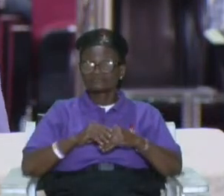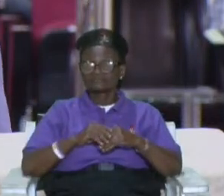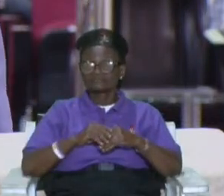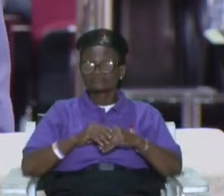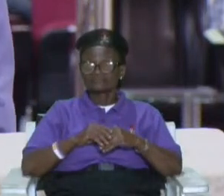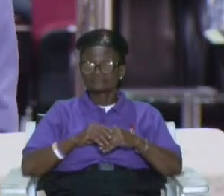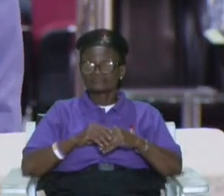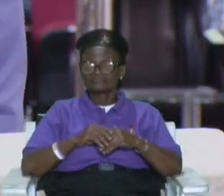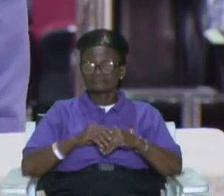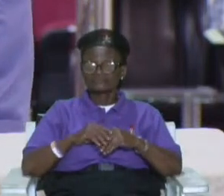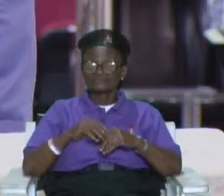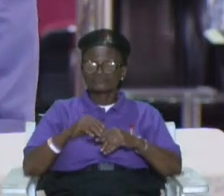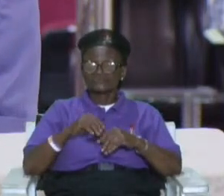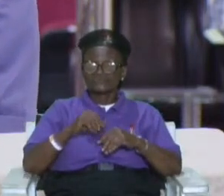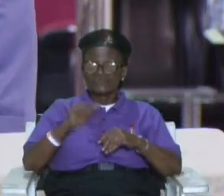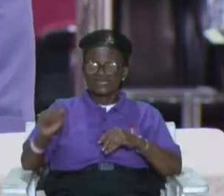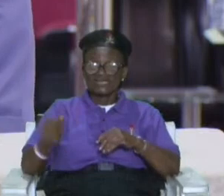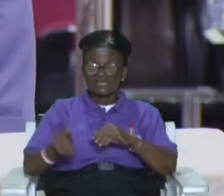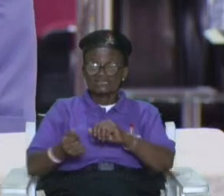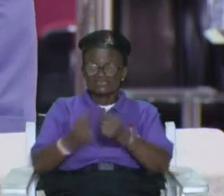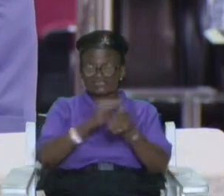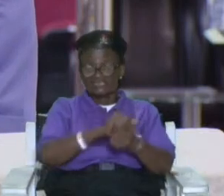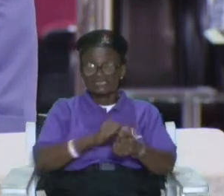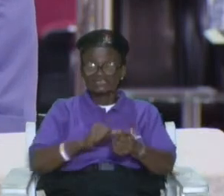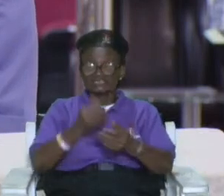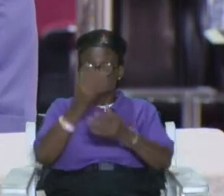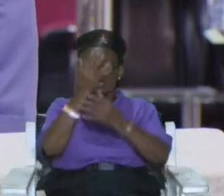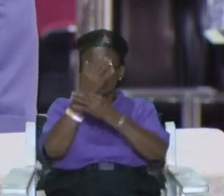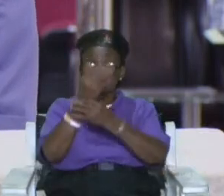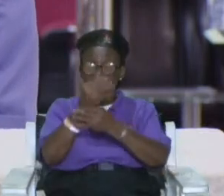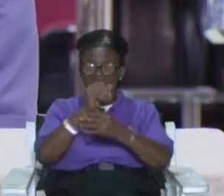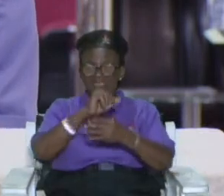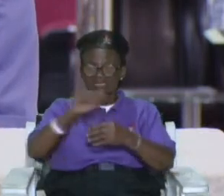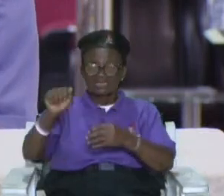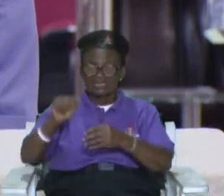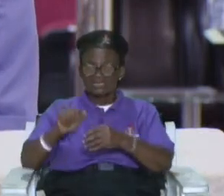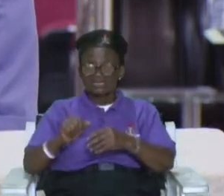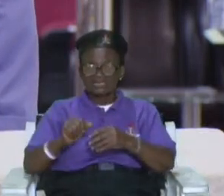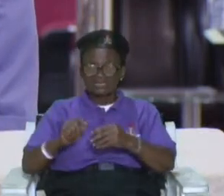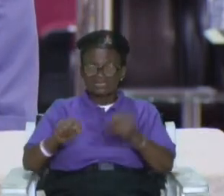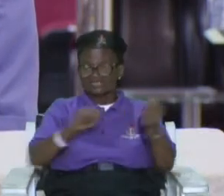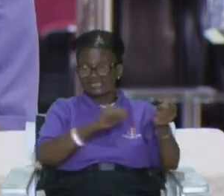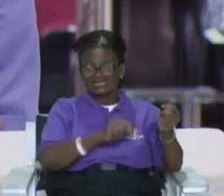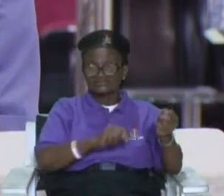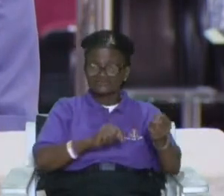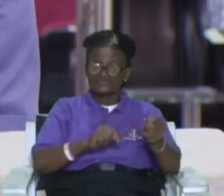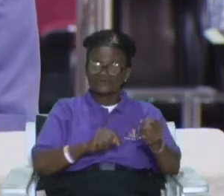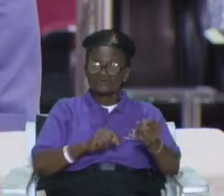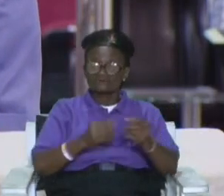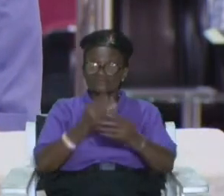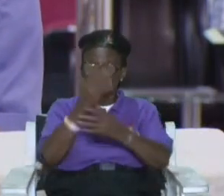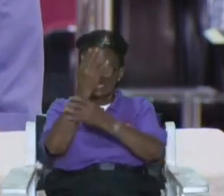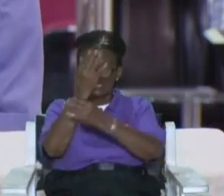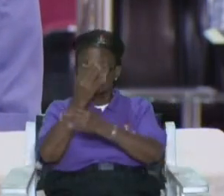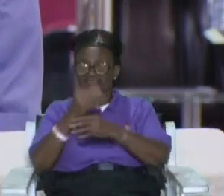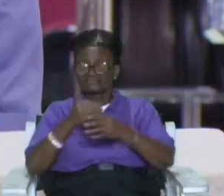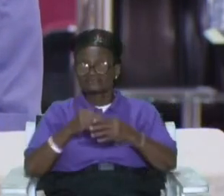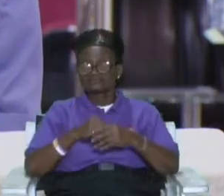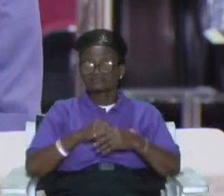a changed hand, a transformed hand.